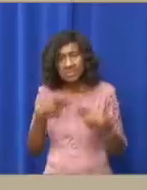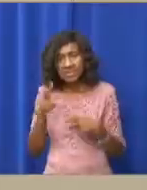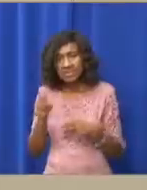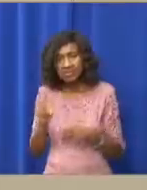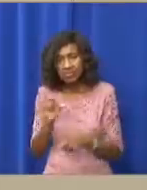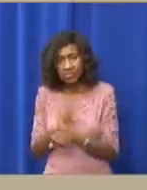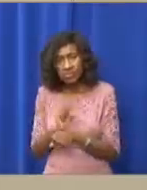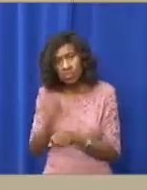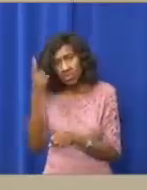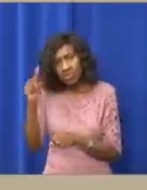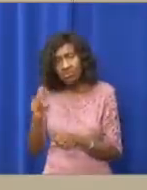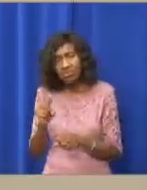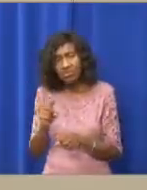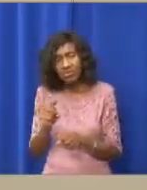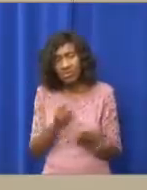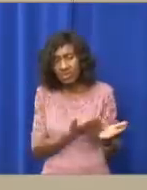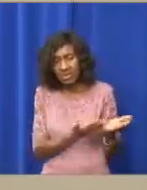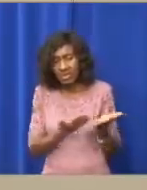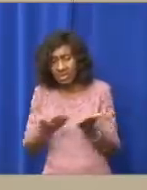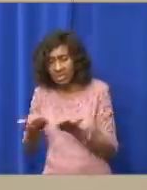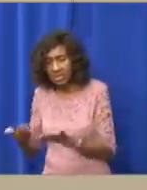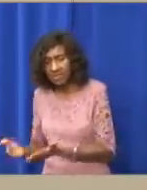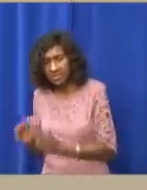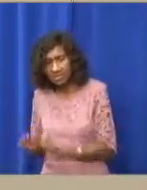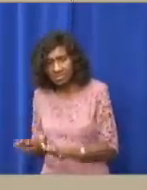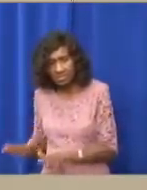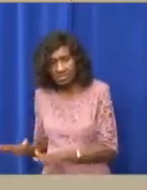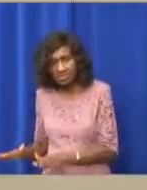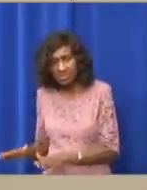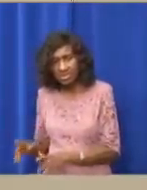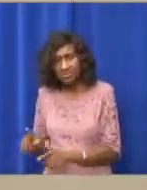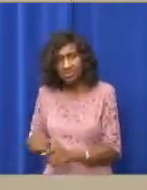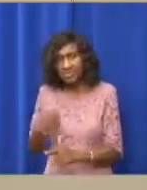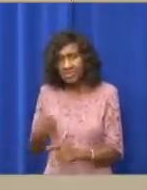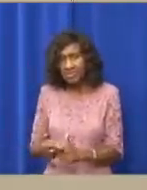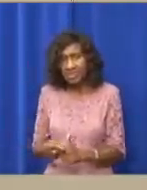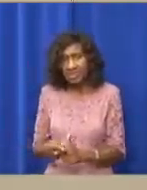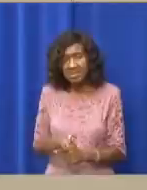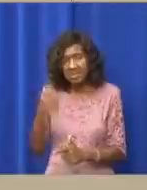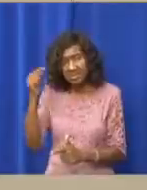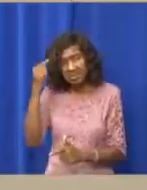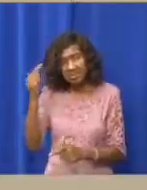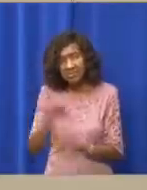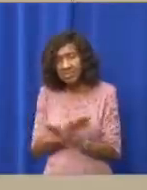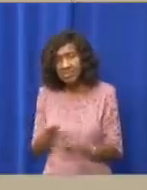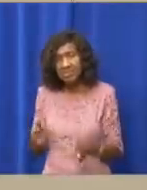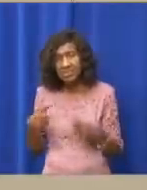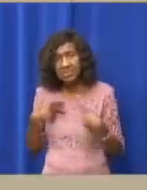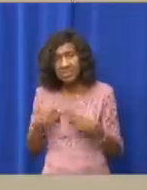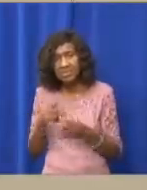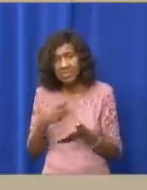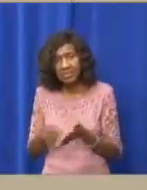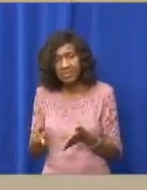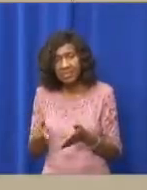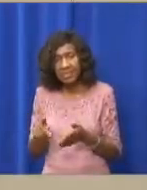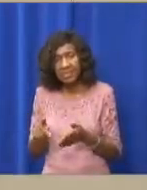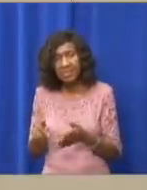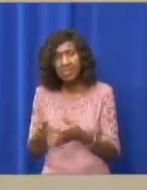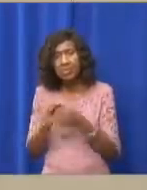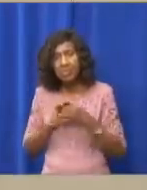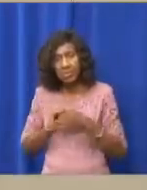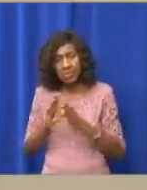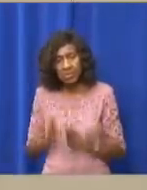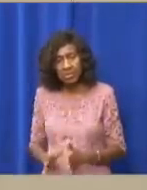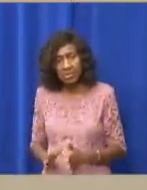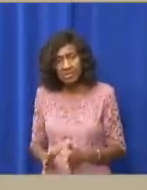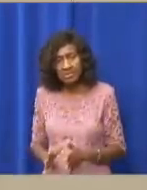not a basis for government to pay the contractor. And the people who handle this, the